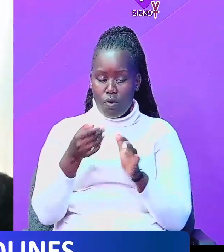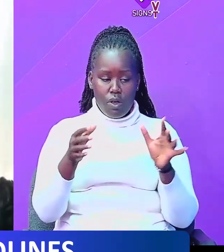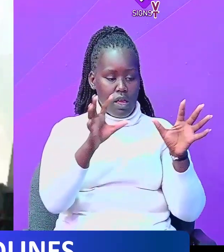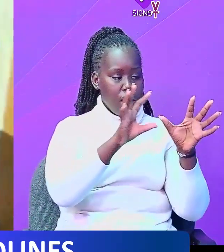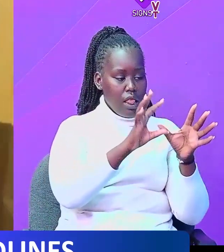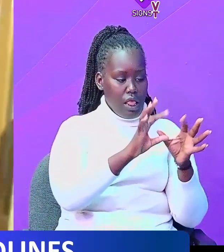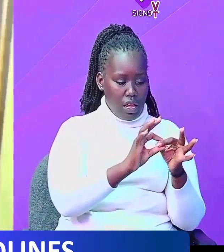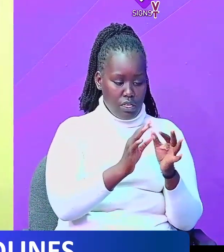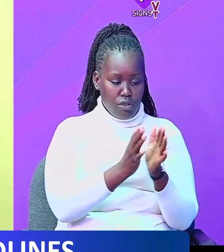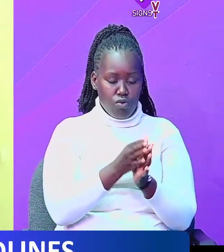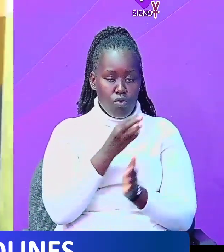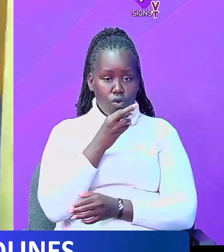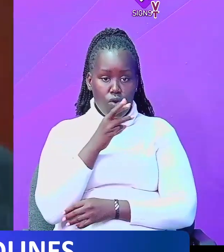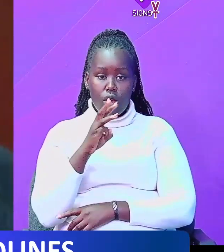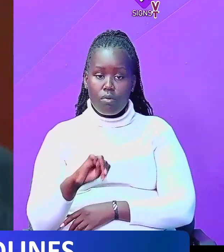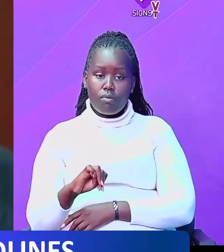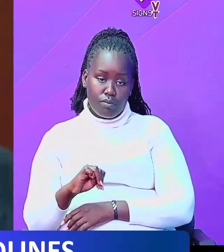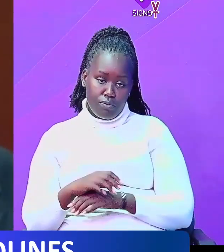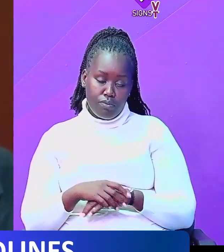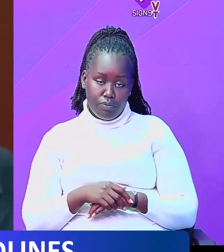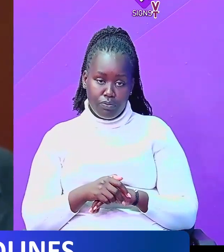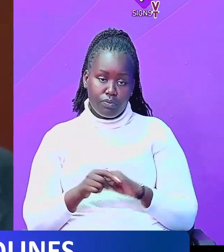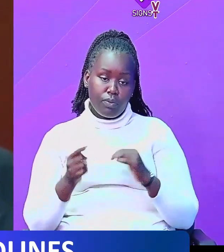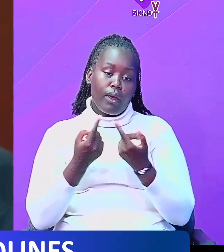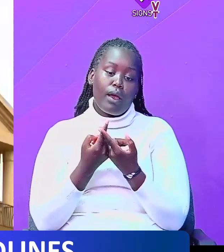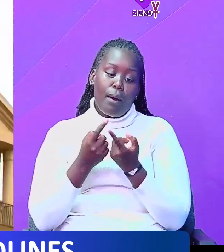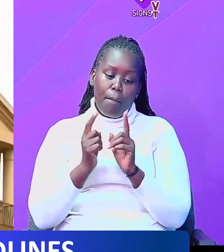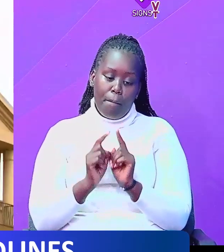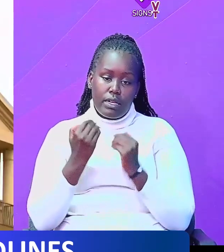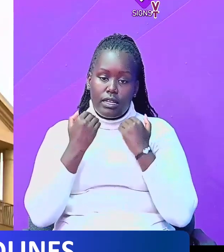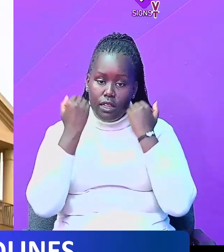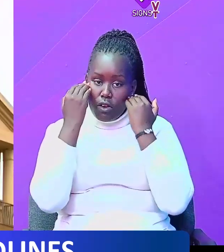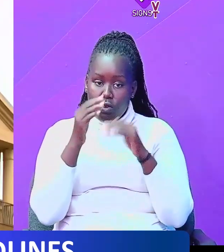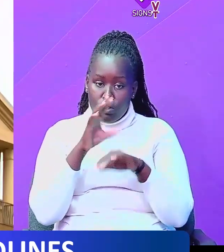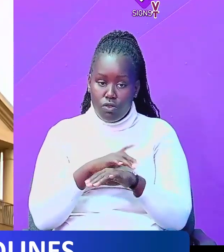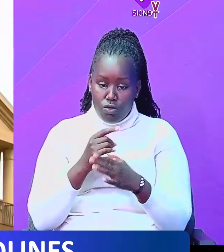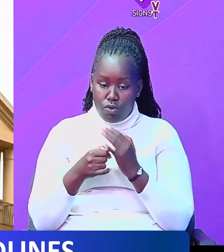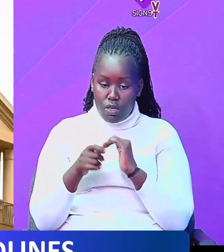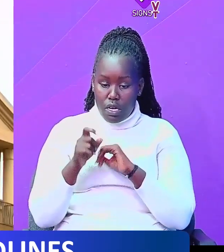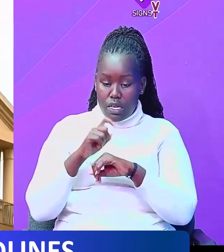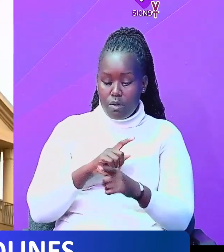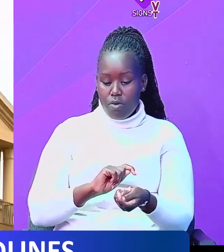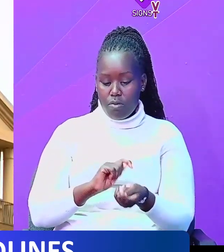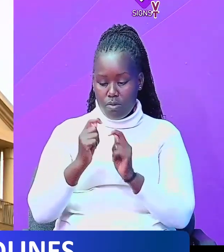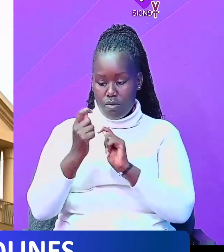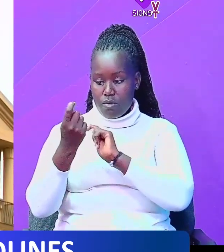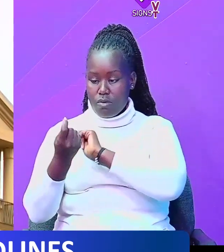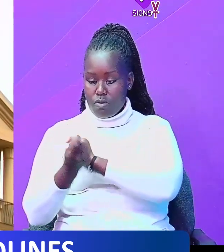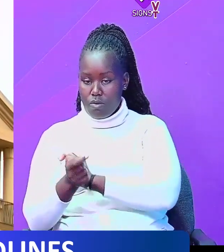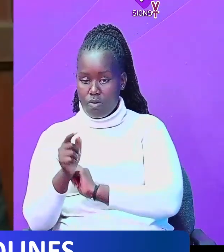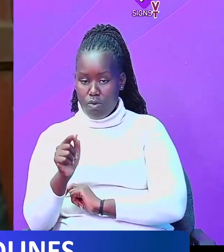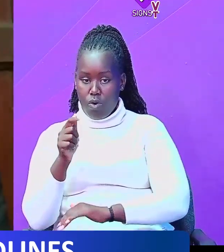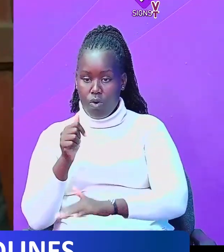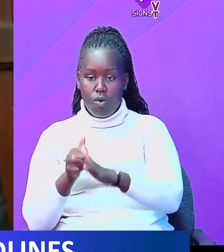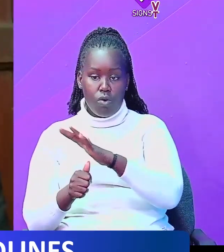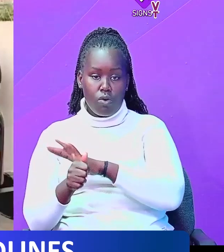him. And but the court found that at the time of the transactions, Oryx was under a